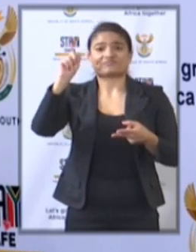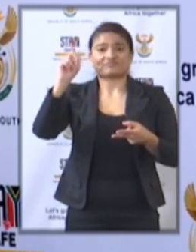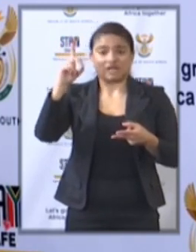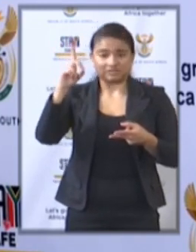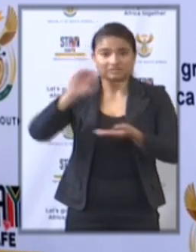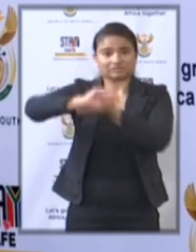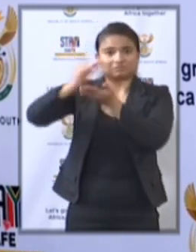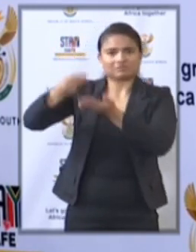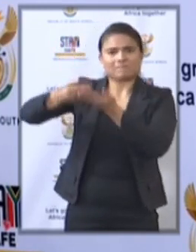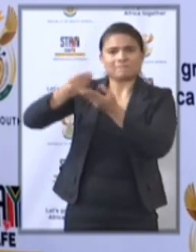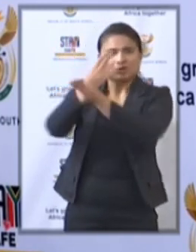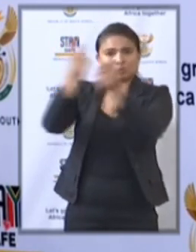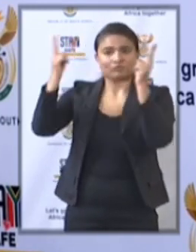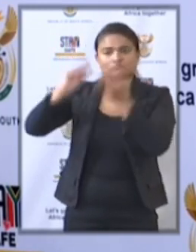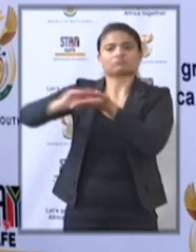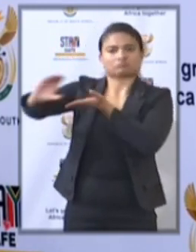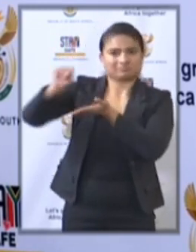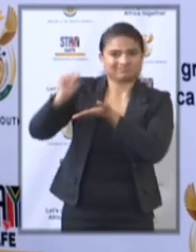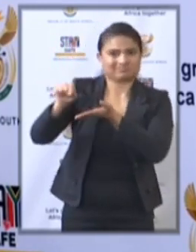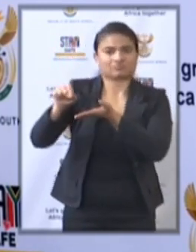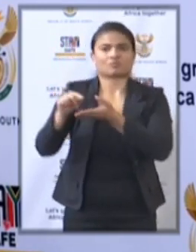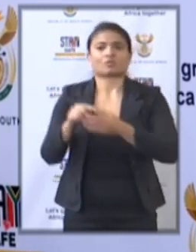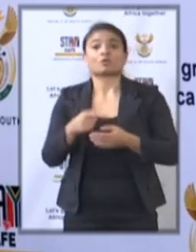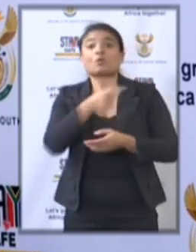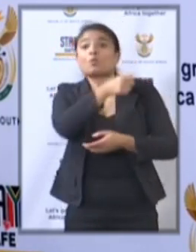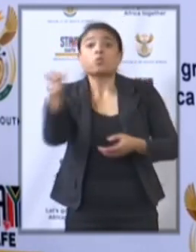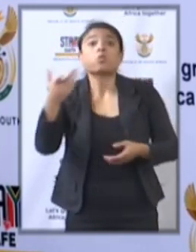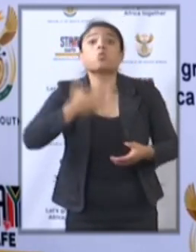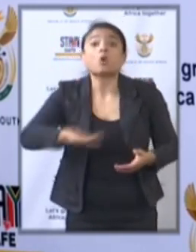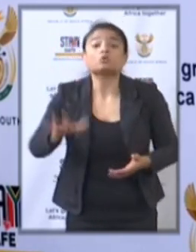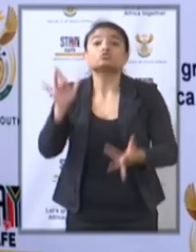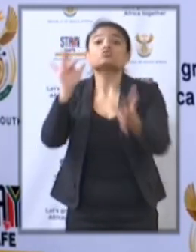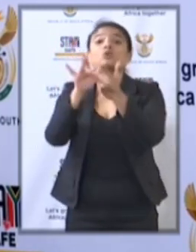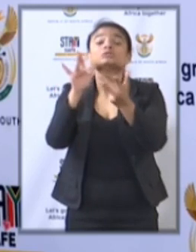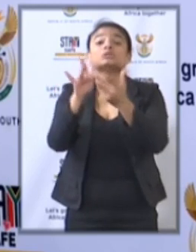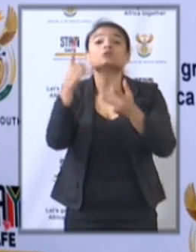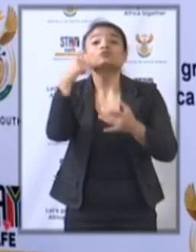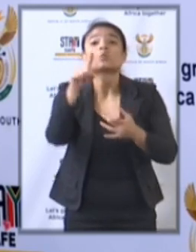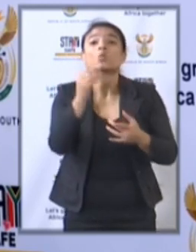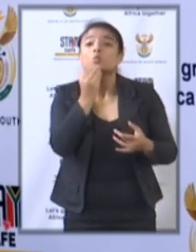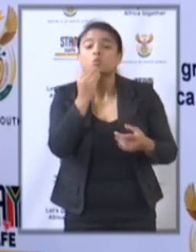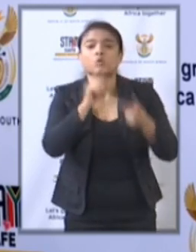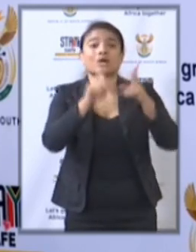to contact the Department of